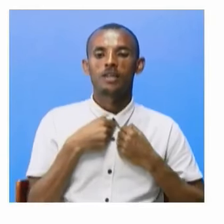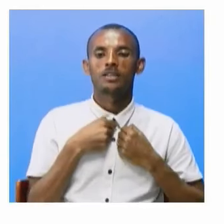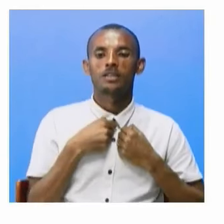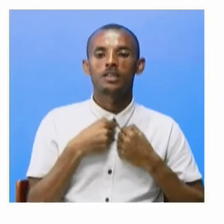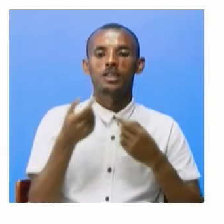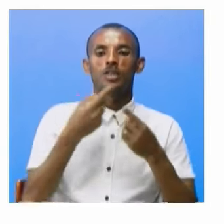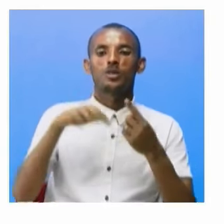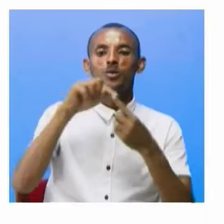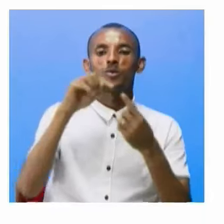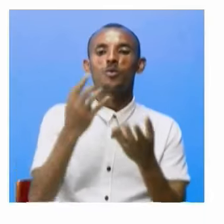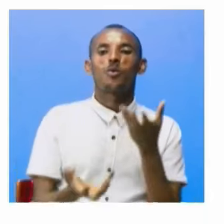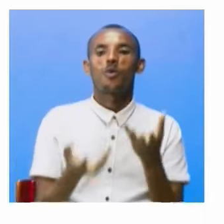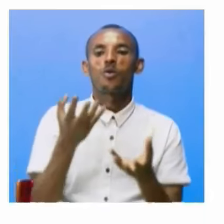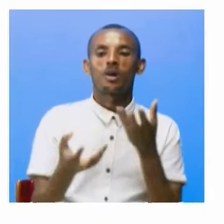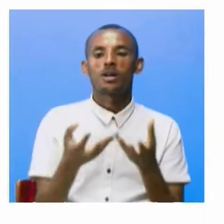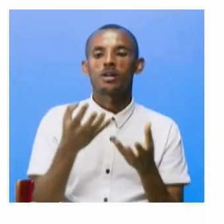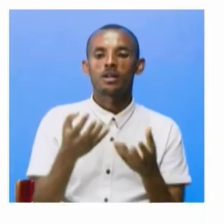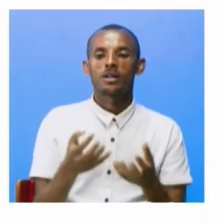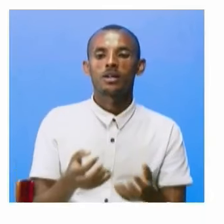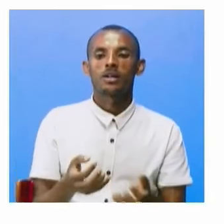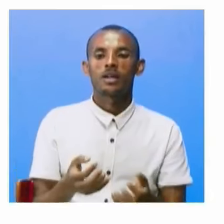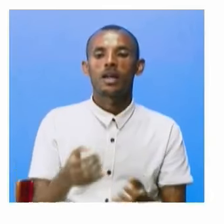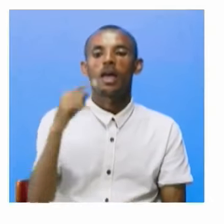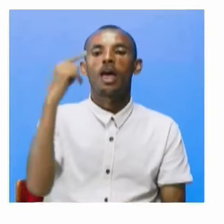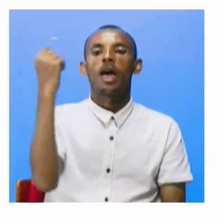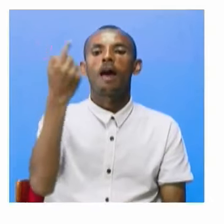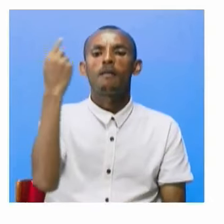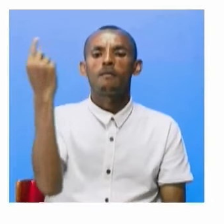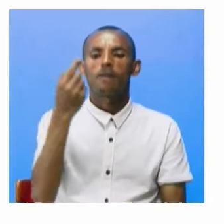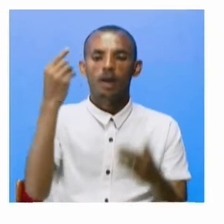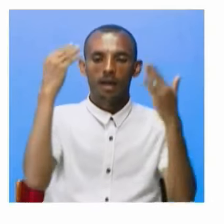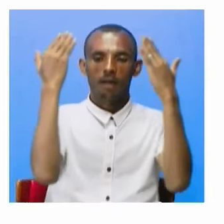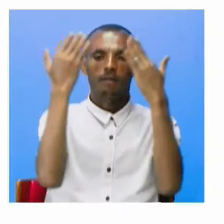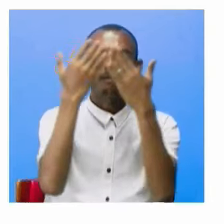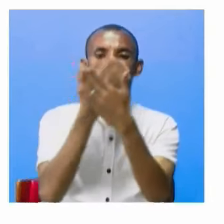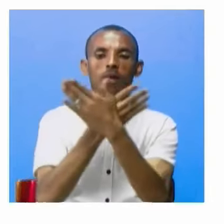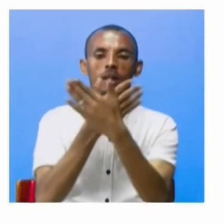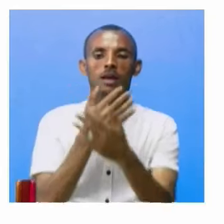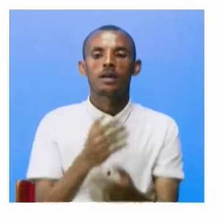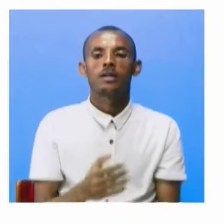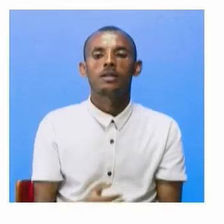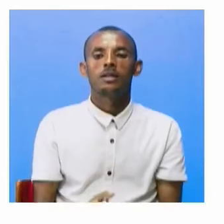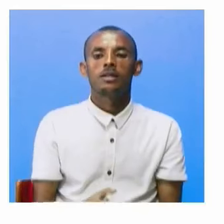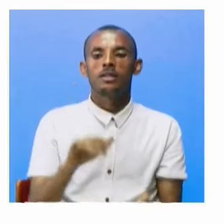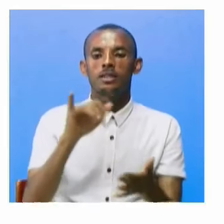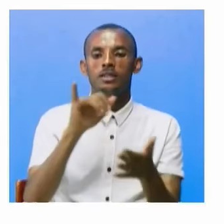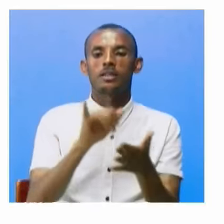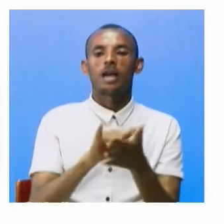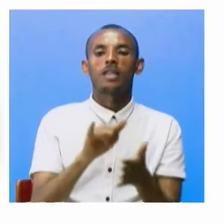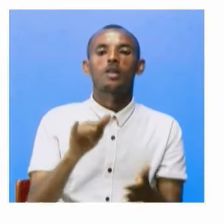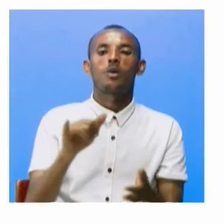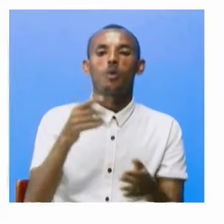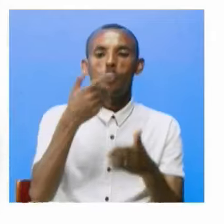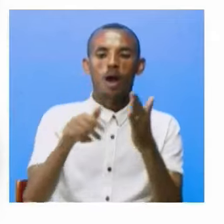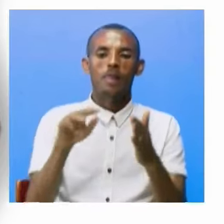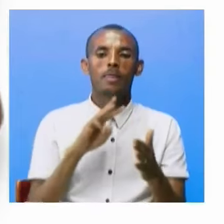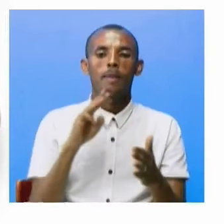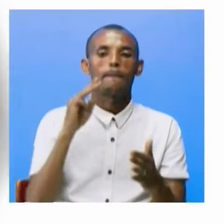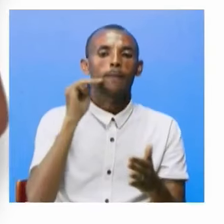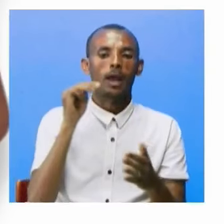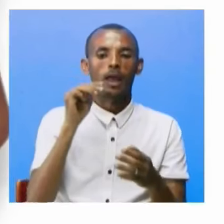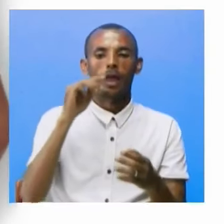to cook every evening. That is what Mary told us, yeah?